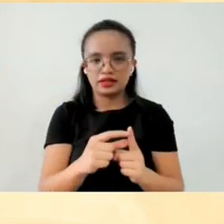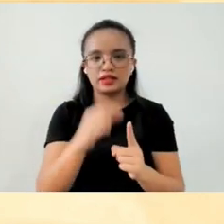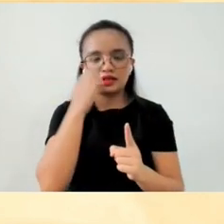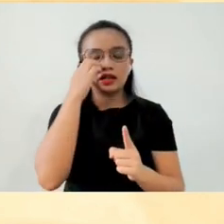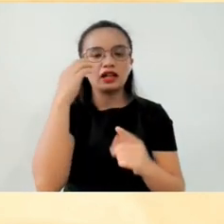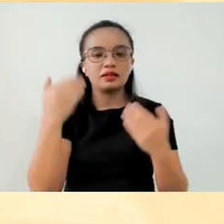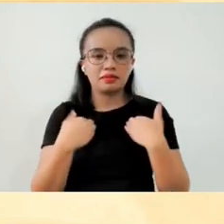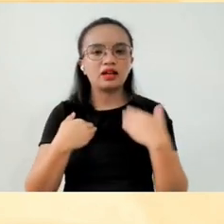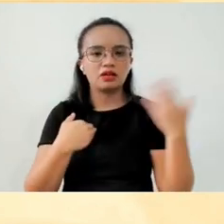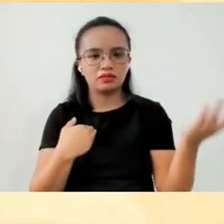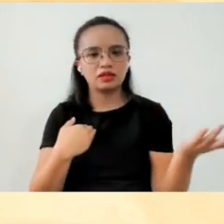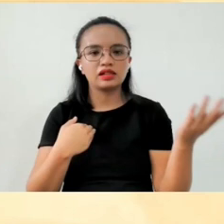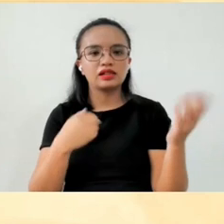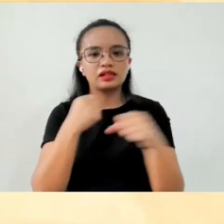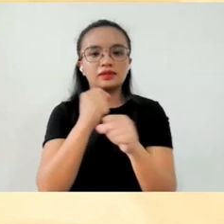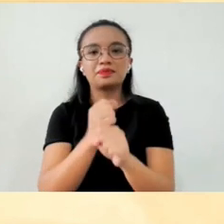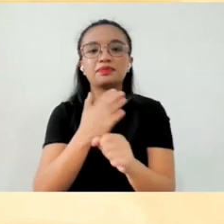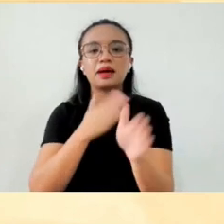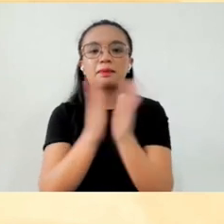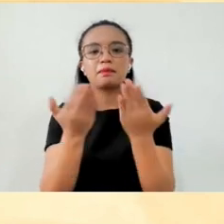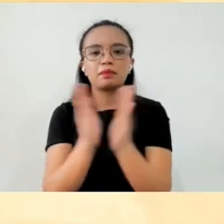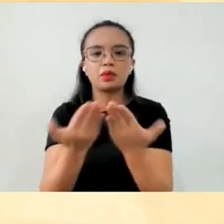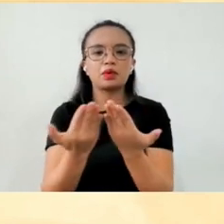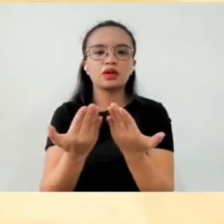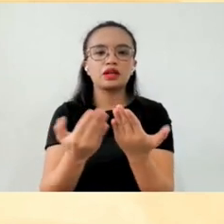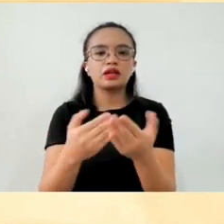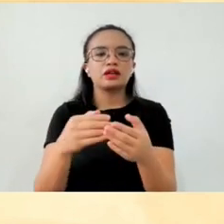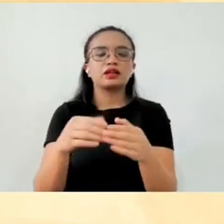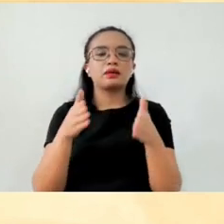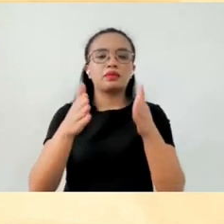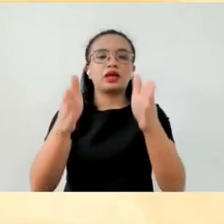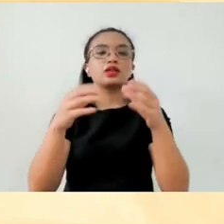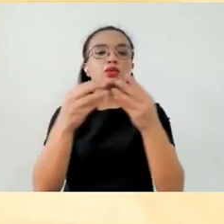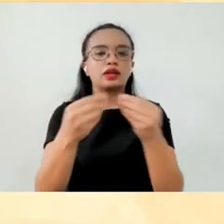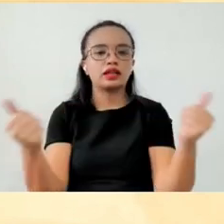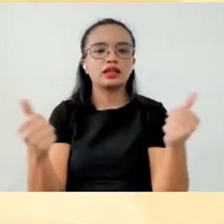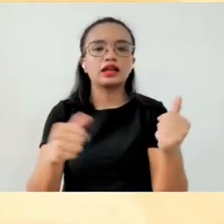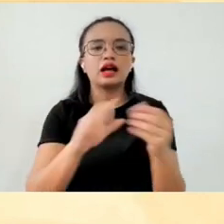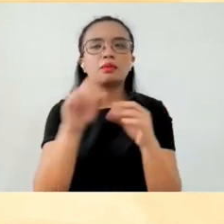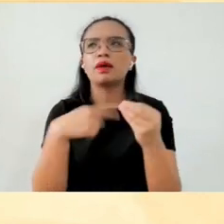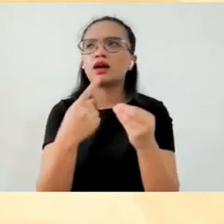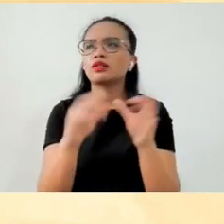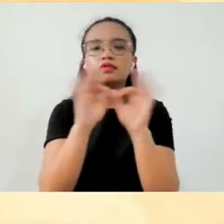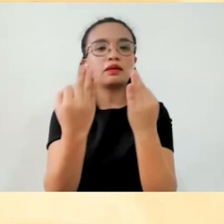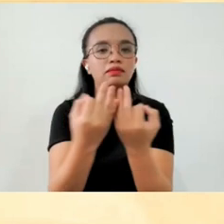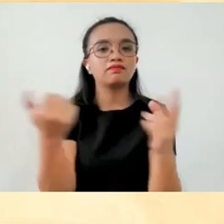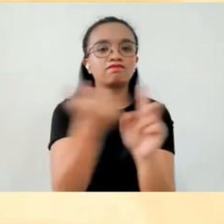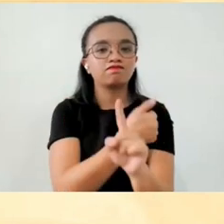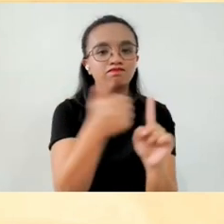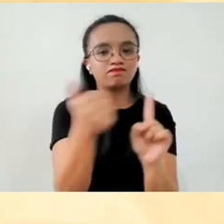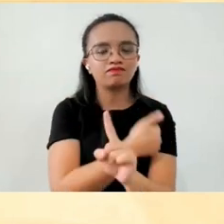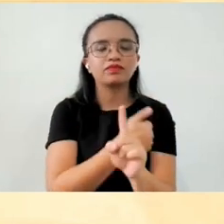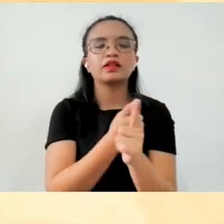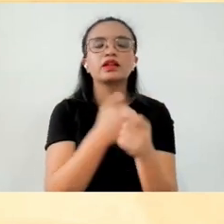have formulated in my book, The Path to Healing, which is about family violence and